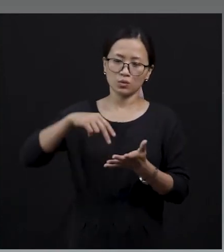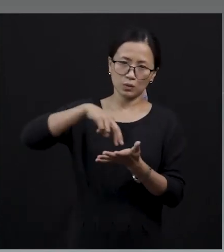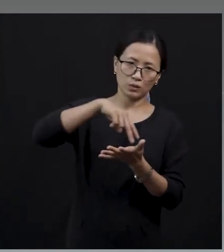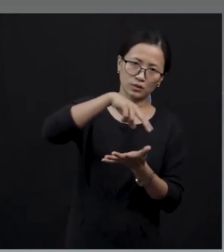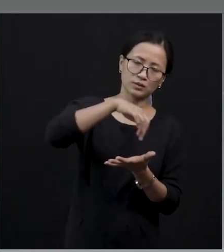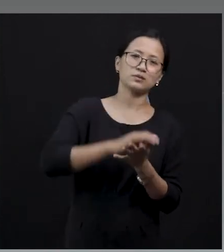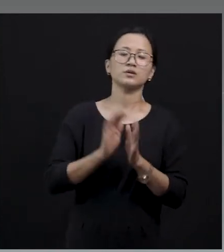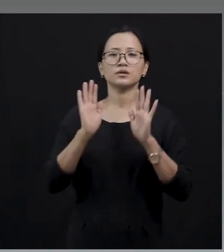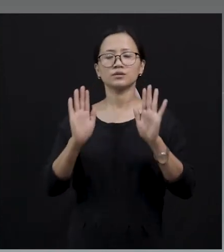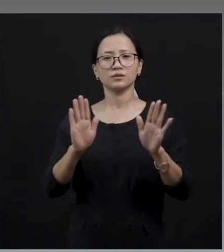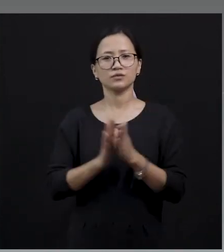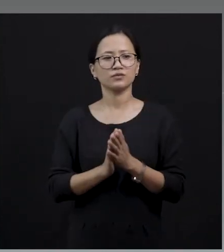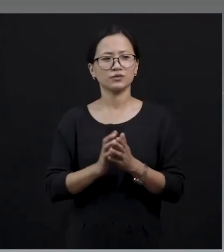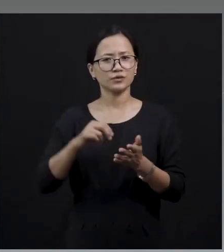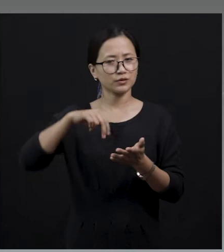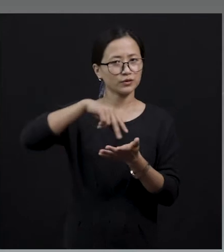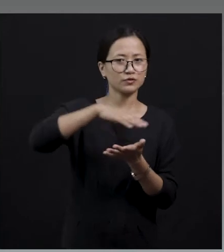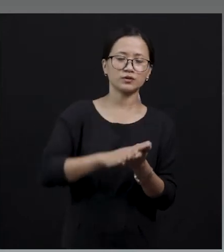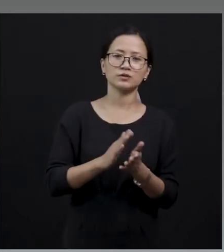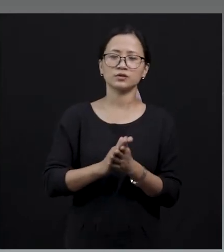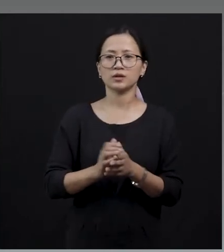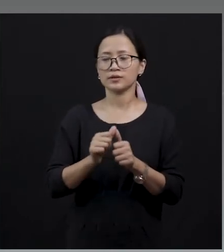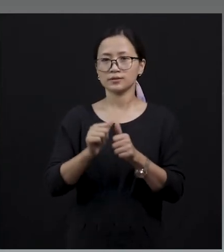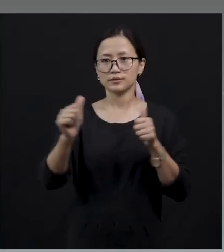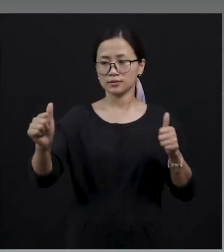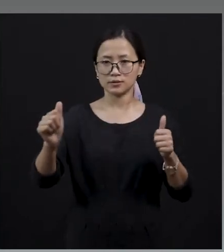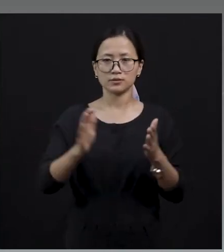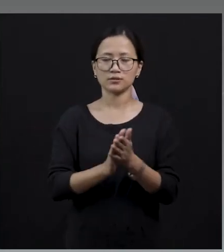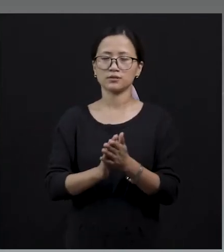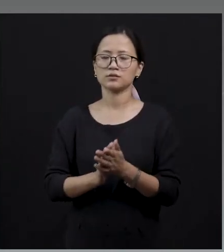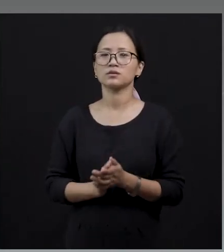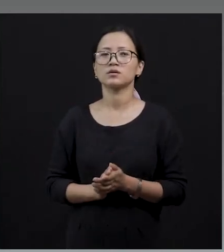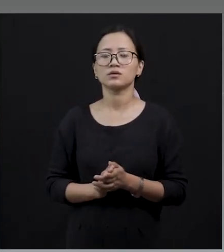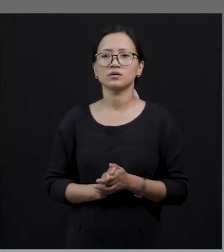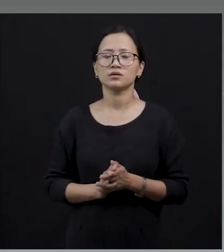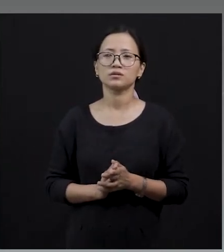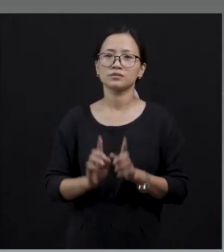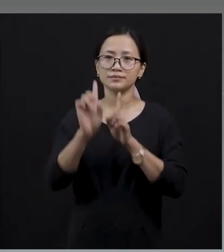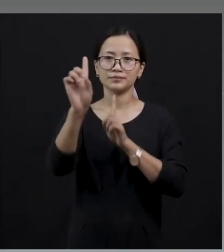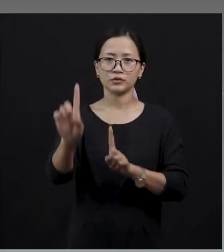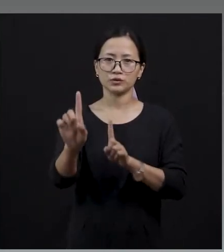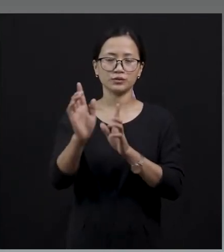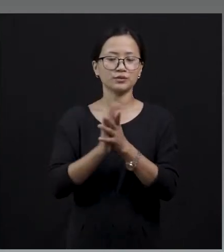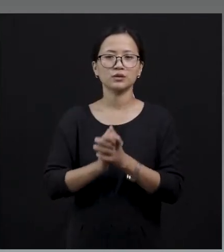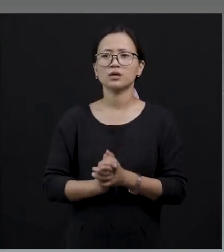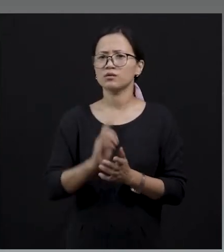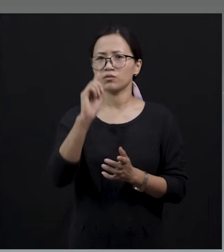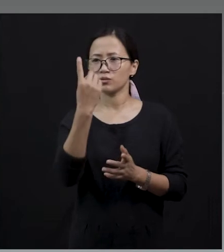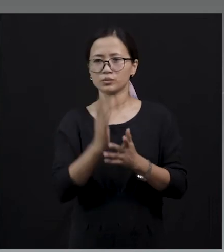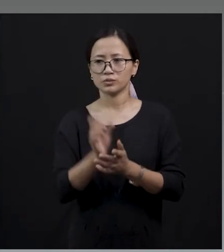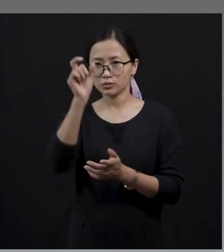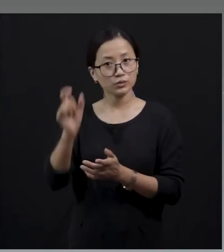of them have different paces, different distance, right? So these distances will vary from person to person.